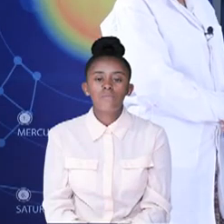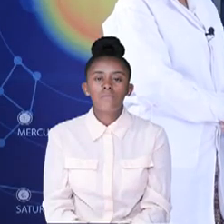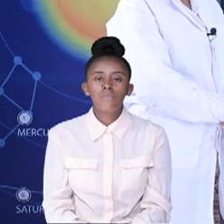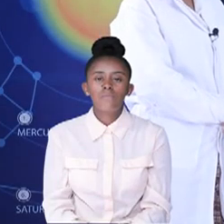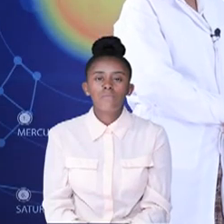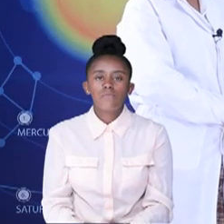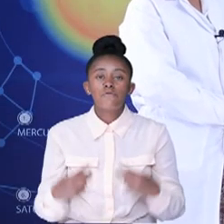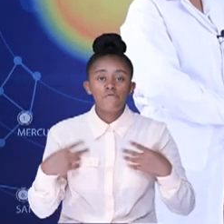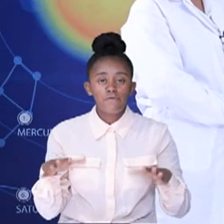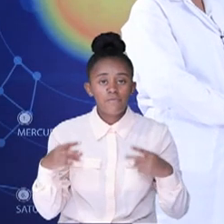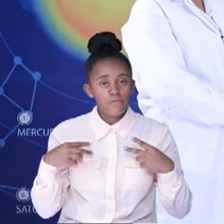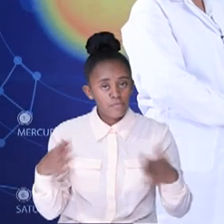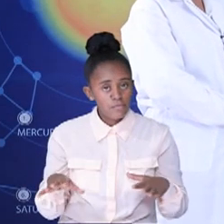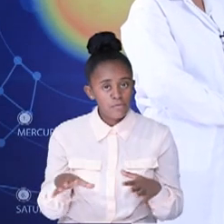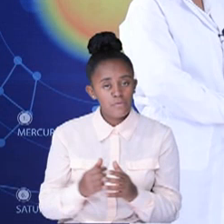Have you answered?